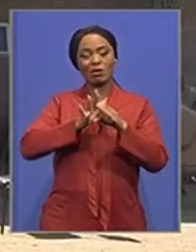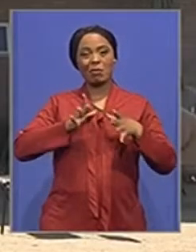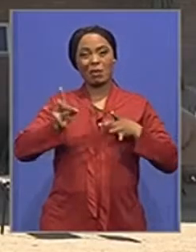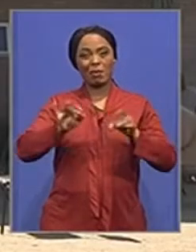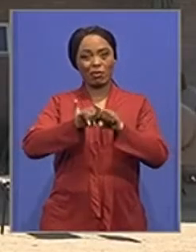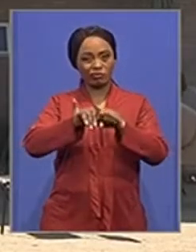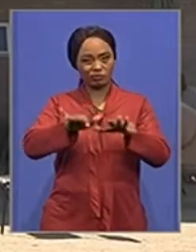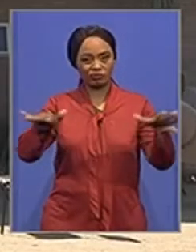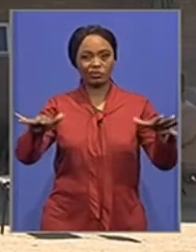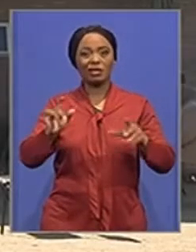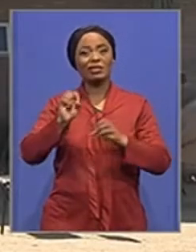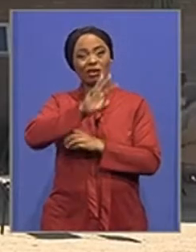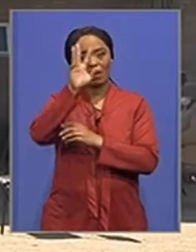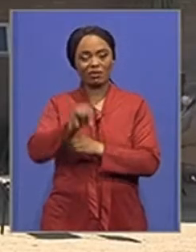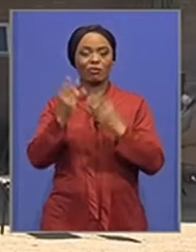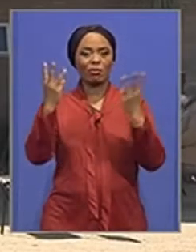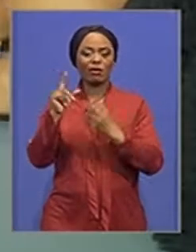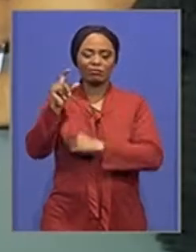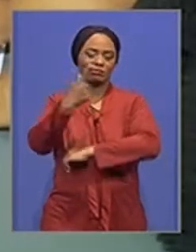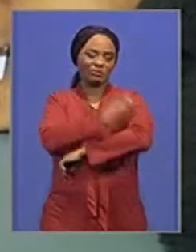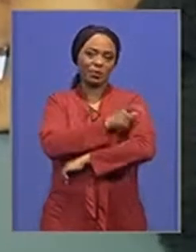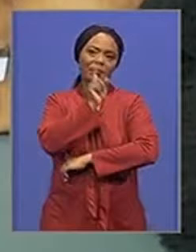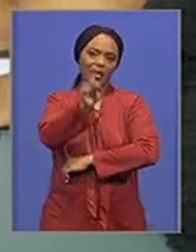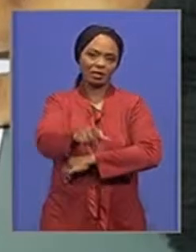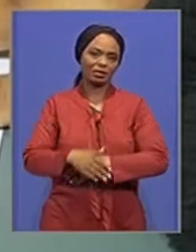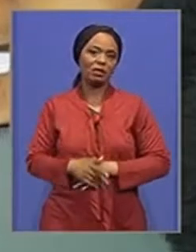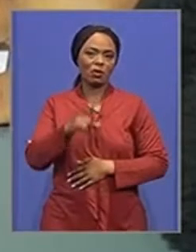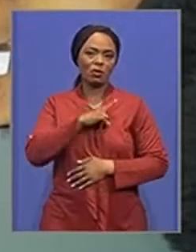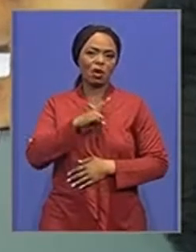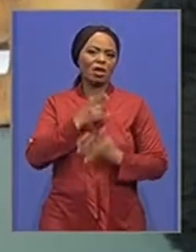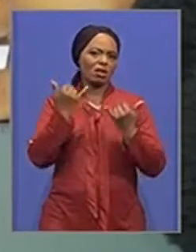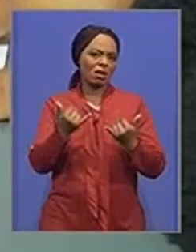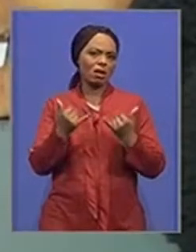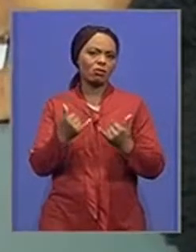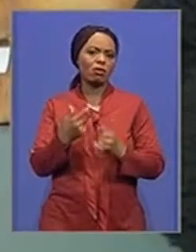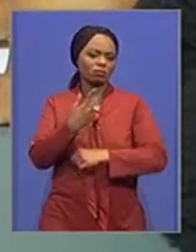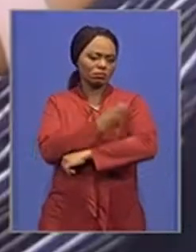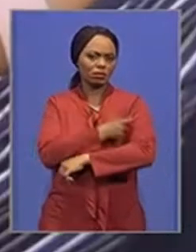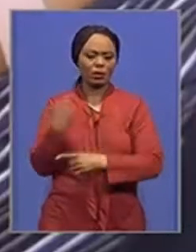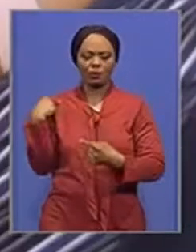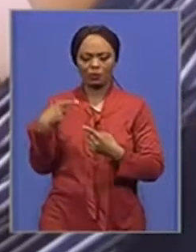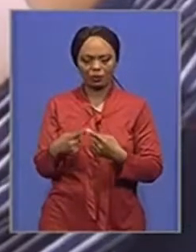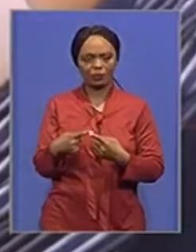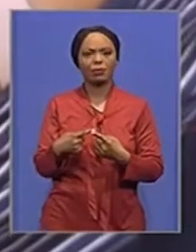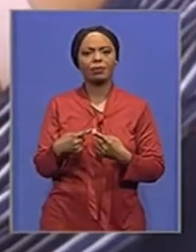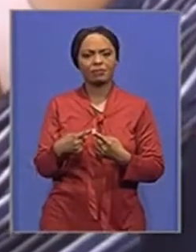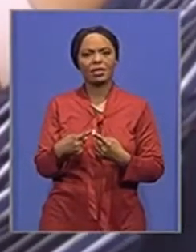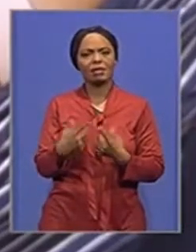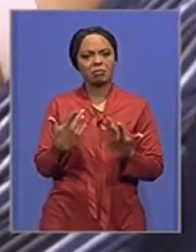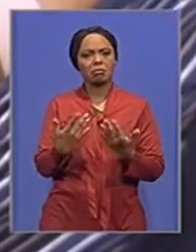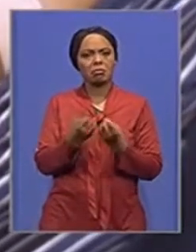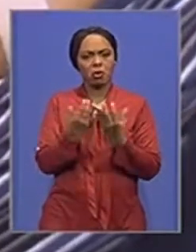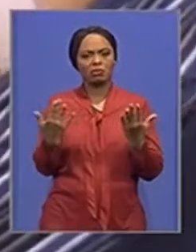e leng go entiwa. A re dipalo tsa ditshwaetsego mo nageng di ile kwa tlase mo dibekeng tse re leng mo go tsone ka ntlha ya go entiwa ga